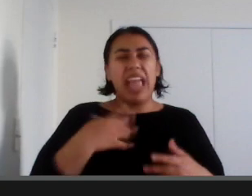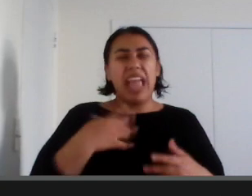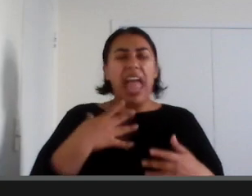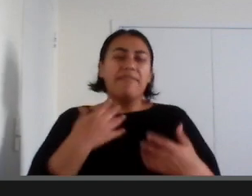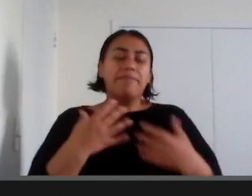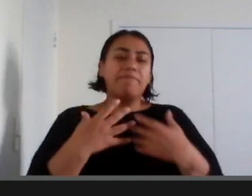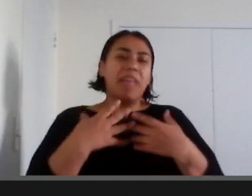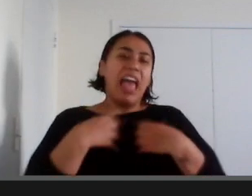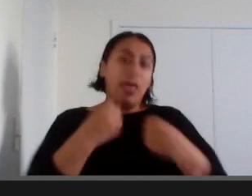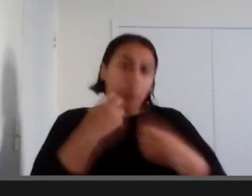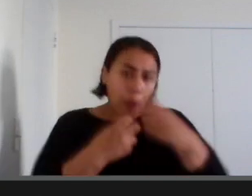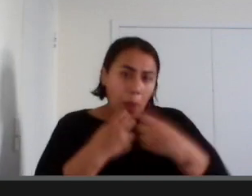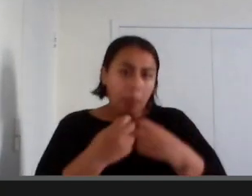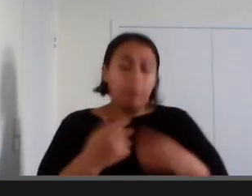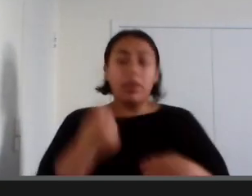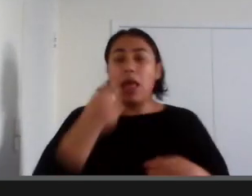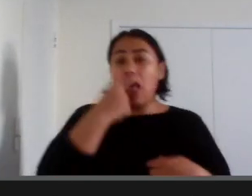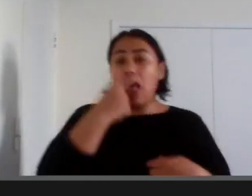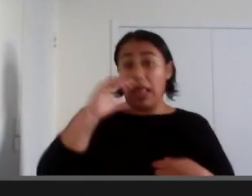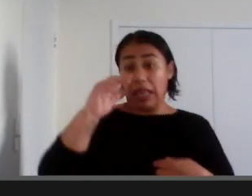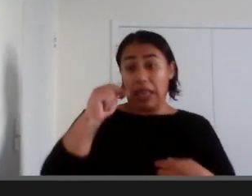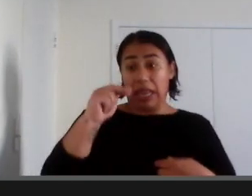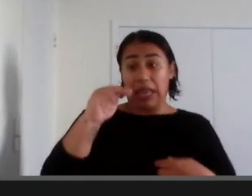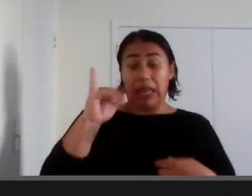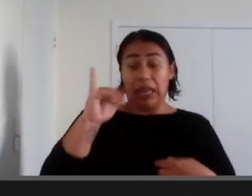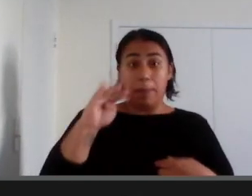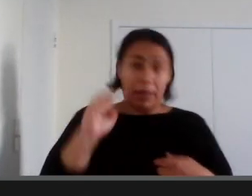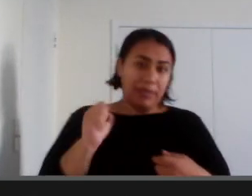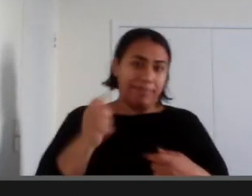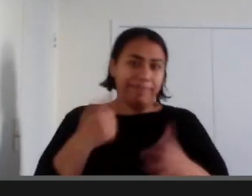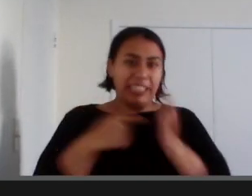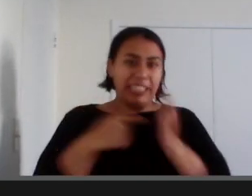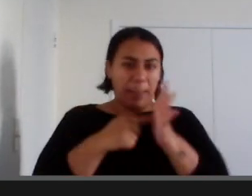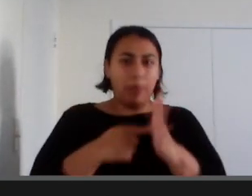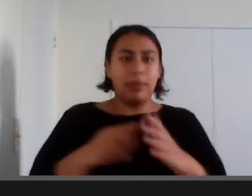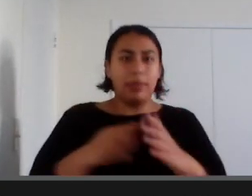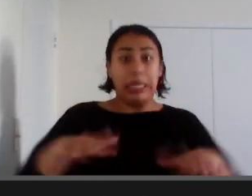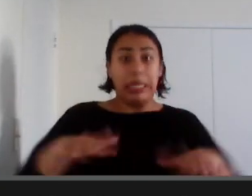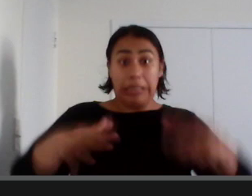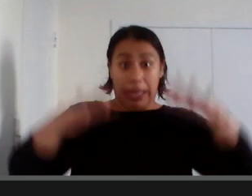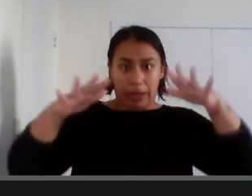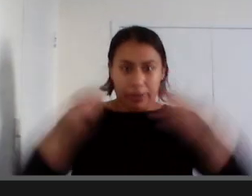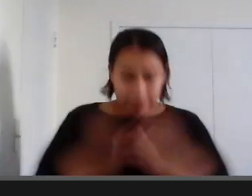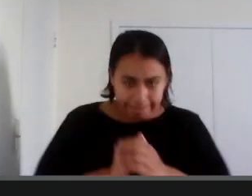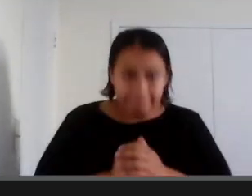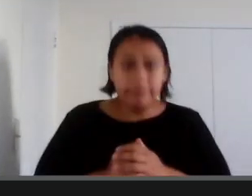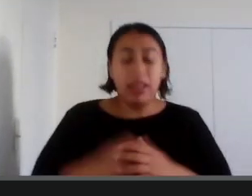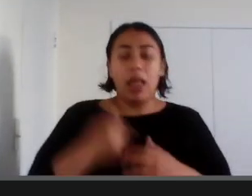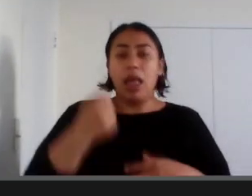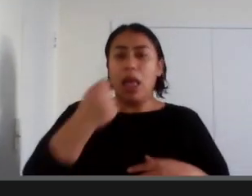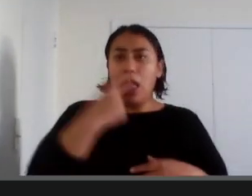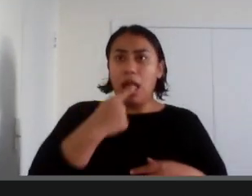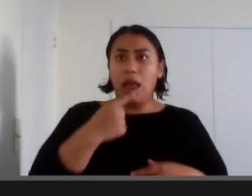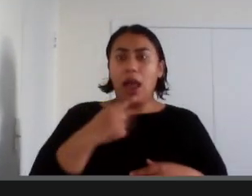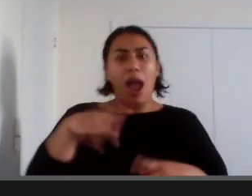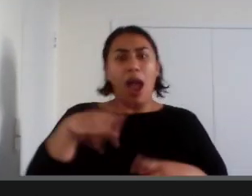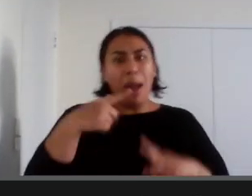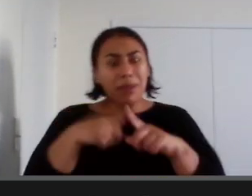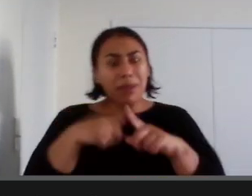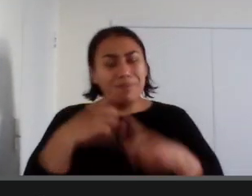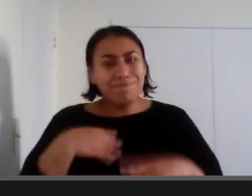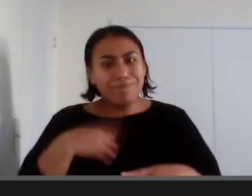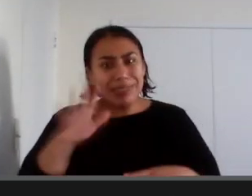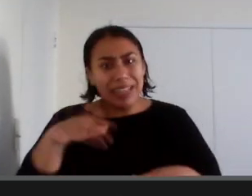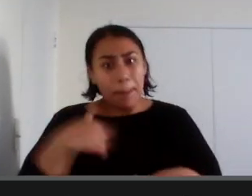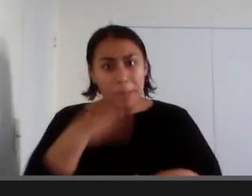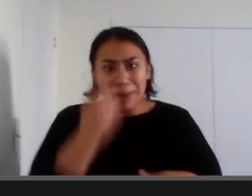For example, if a patient is using cannabis for anxiety and they are less anxious, they are able to have better